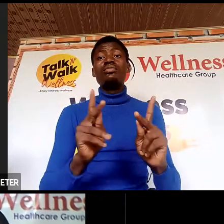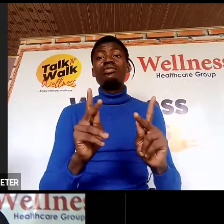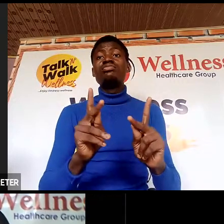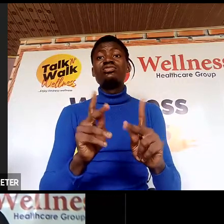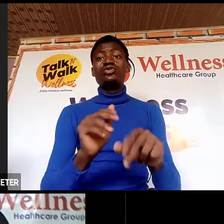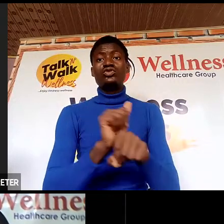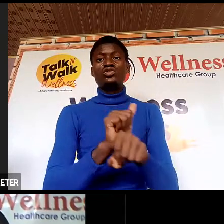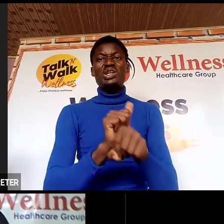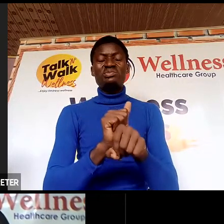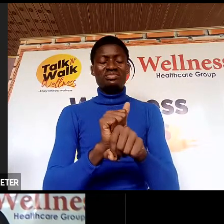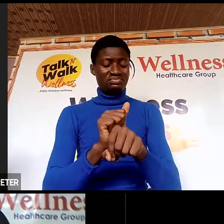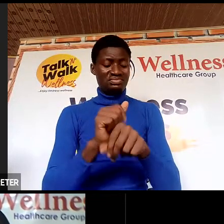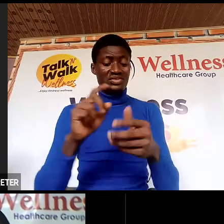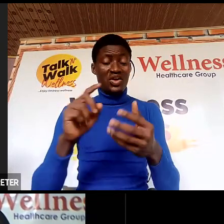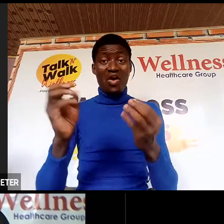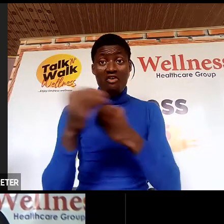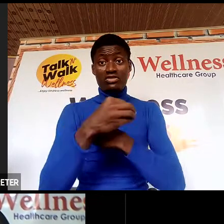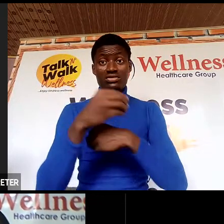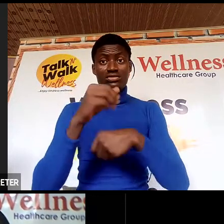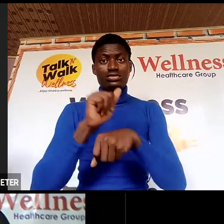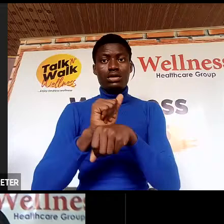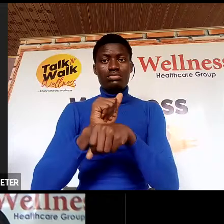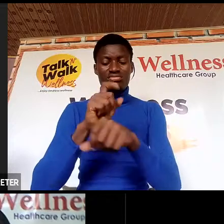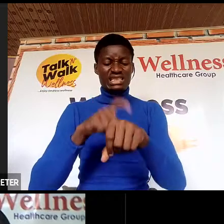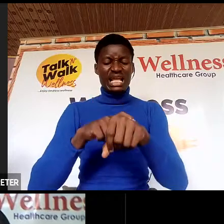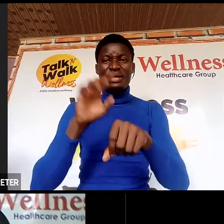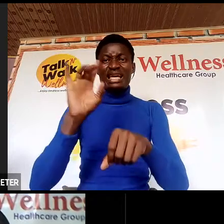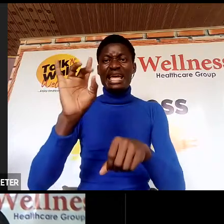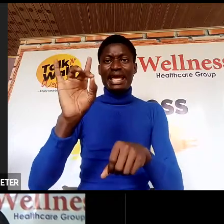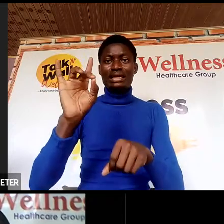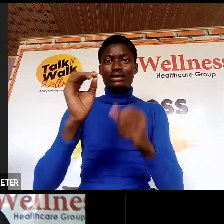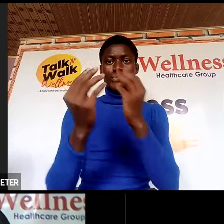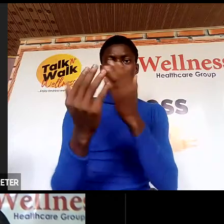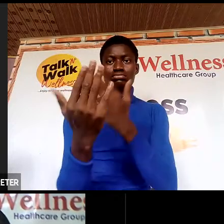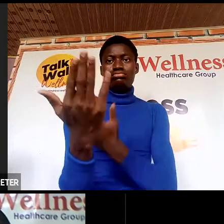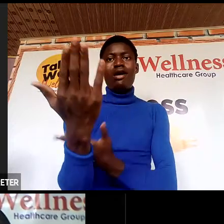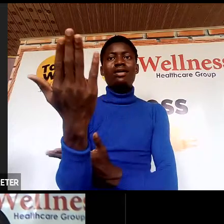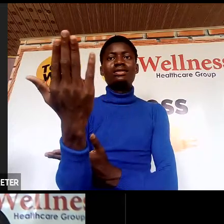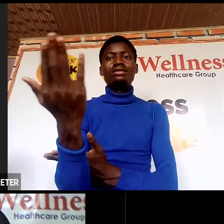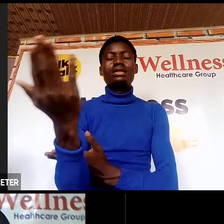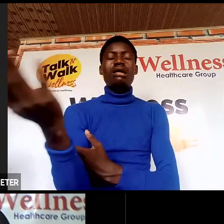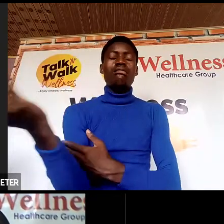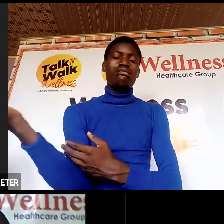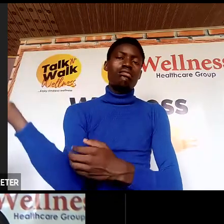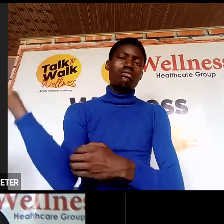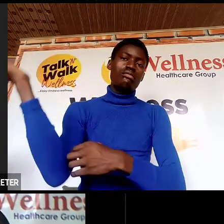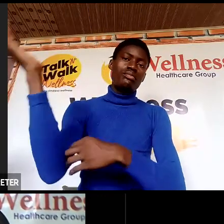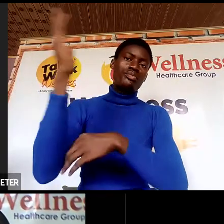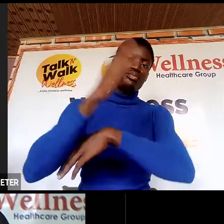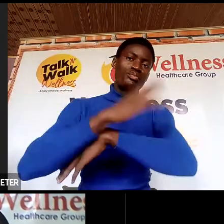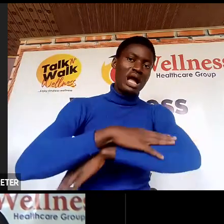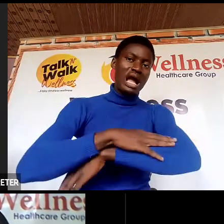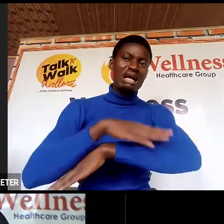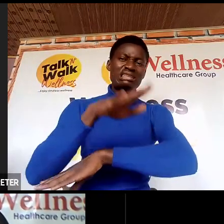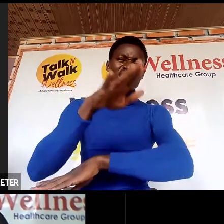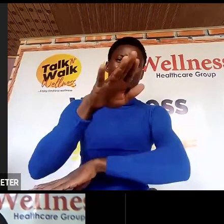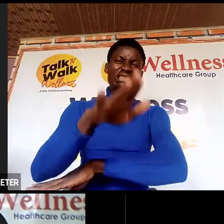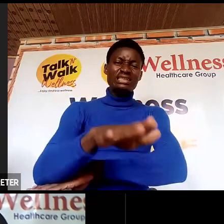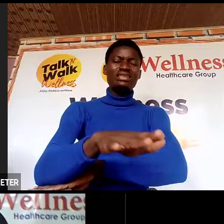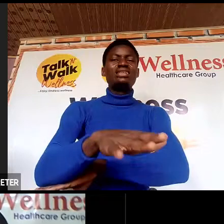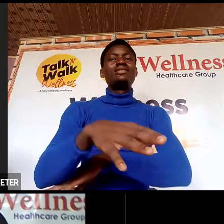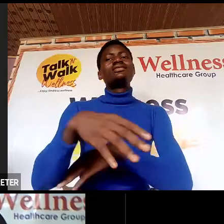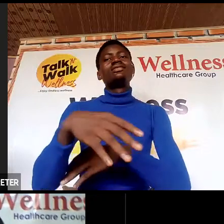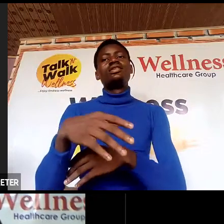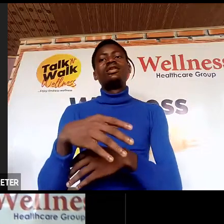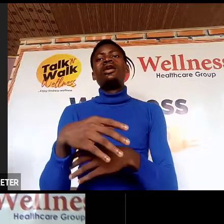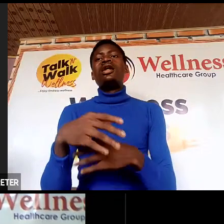do anything. They live far from their office, from their house. They live far from their offices and all that. But what I've seen that even